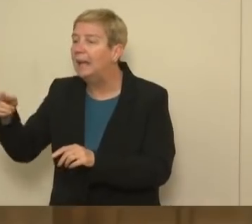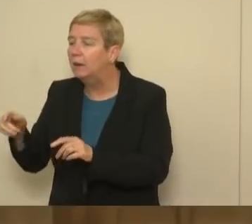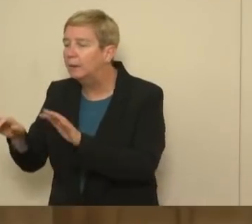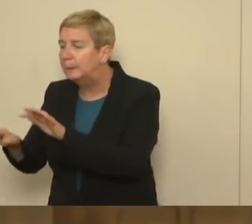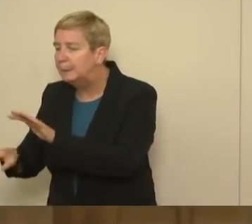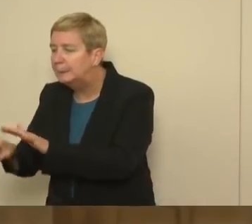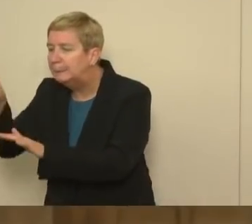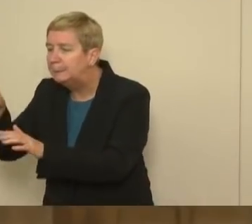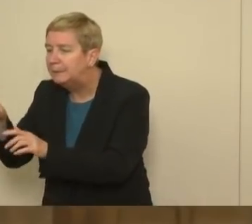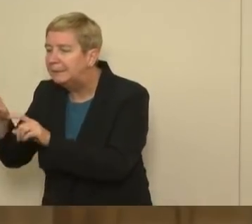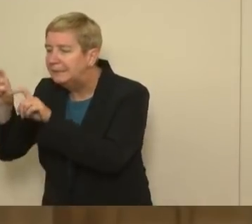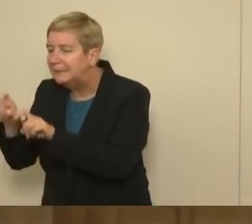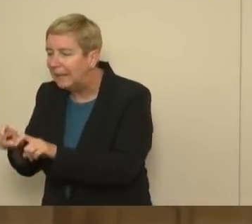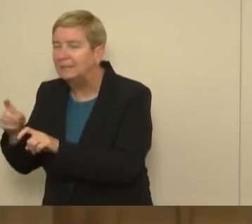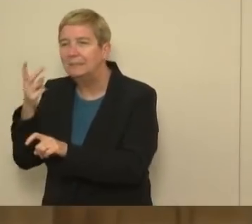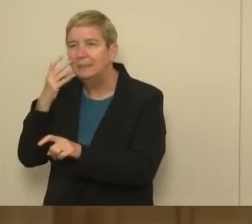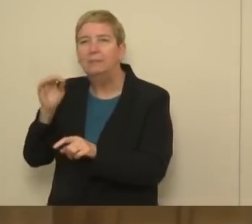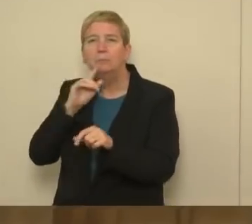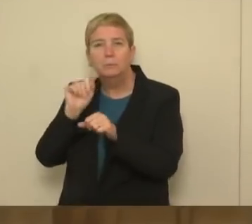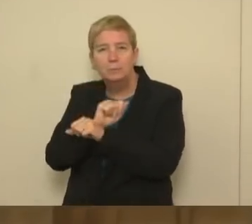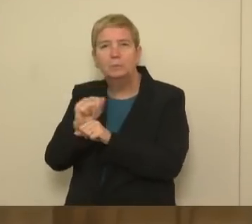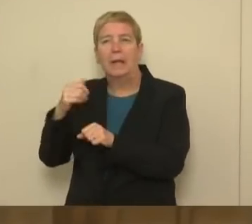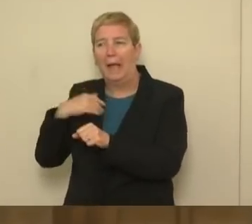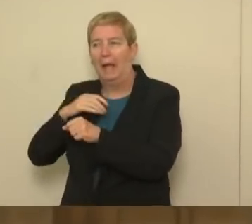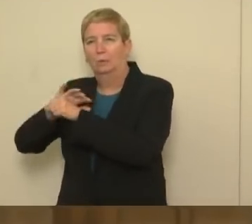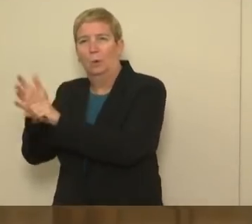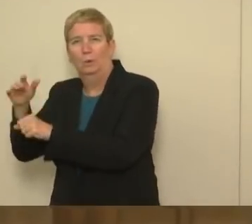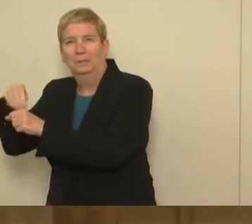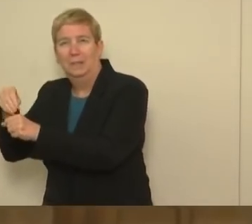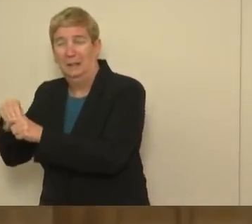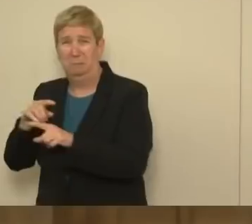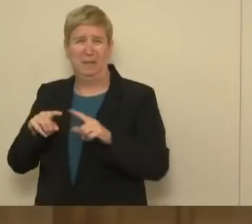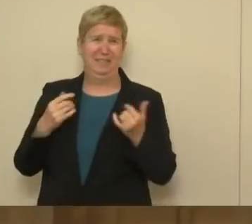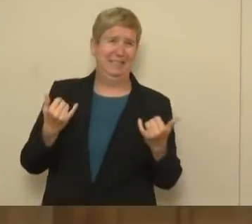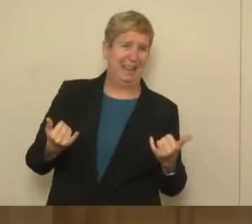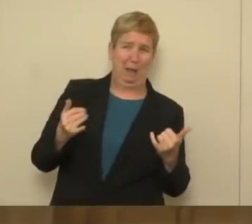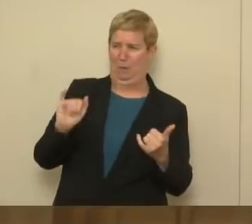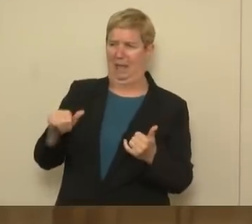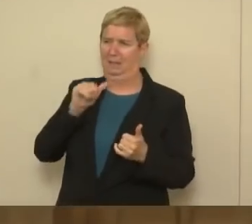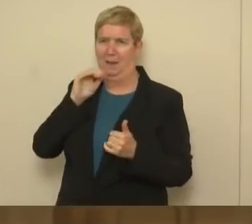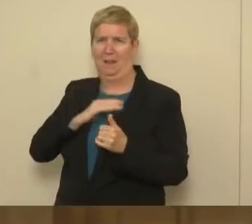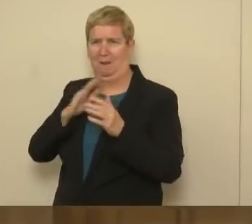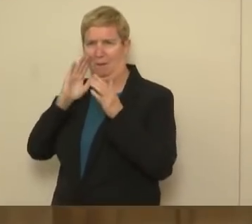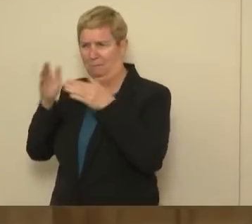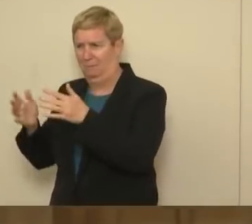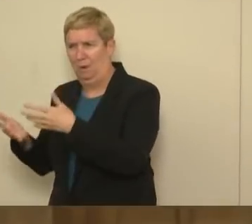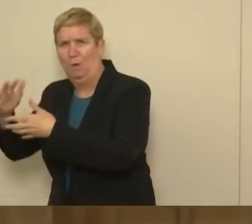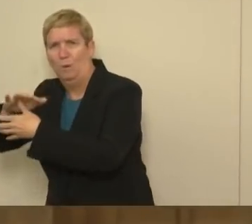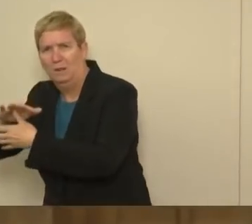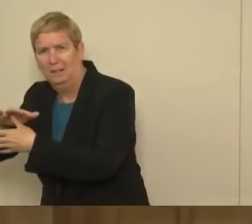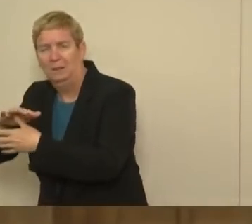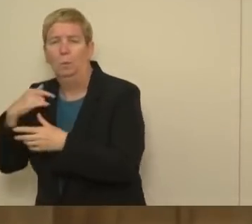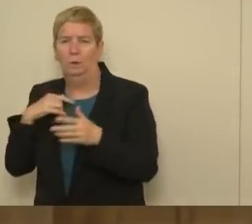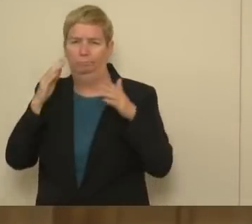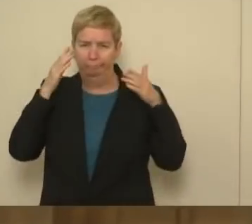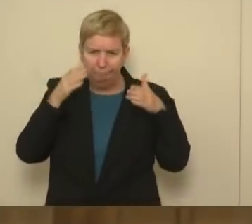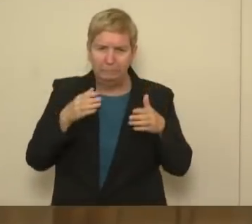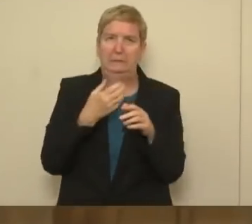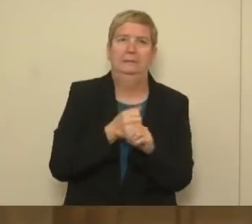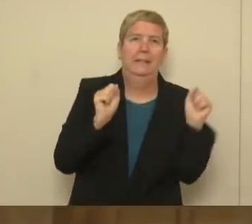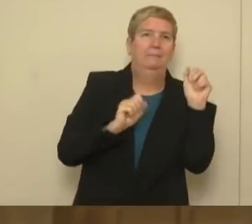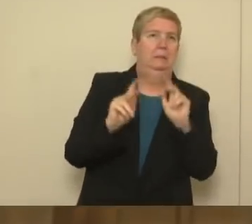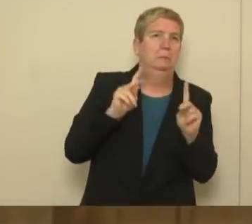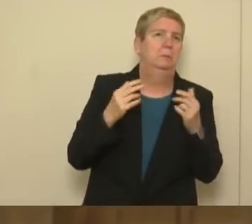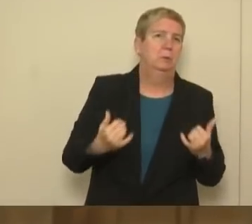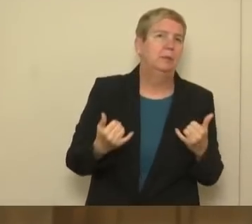are alive and preventing spread, which generally is not an issue except for in pathology labs after death.